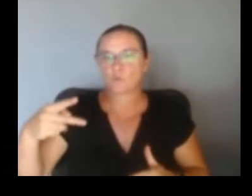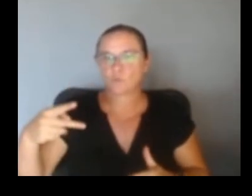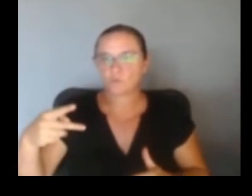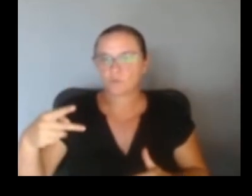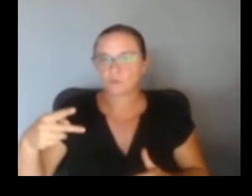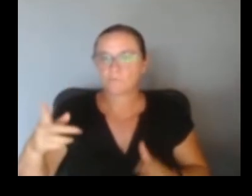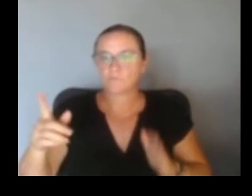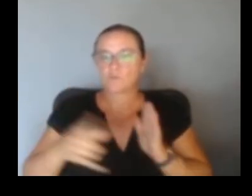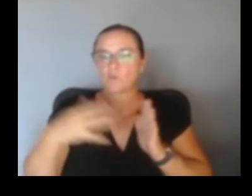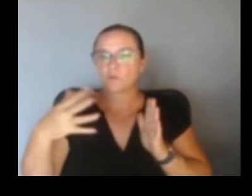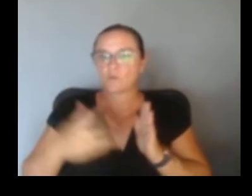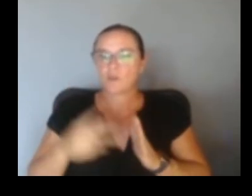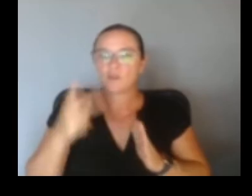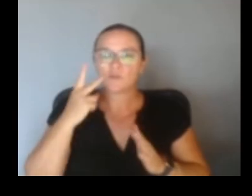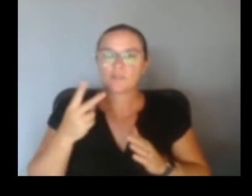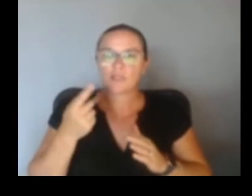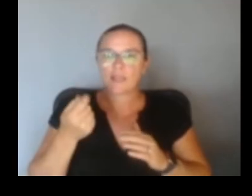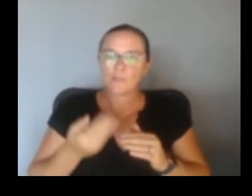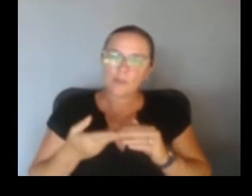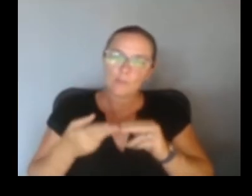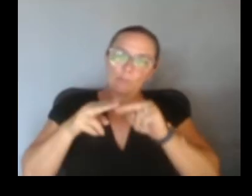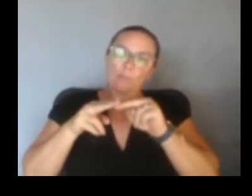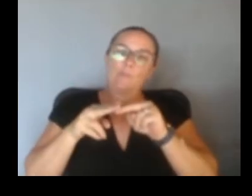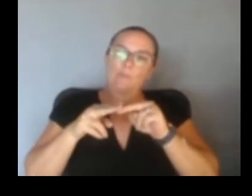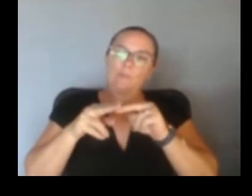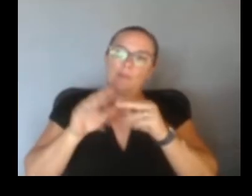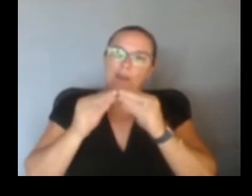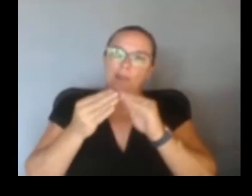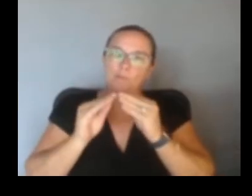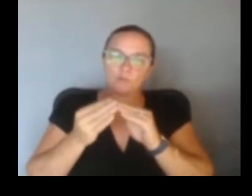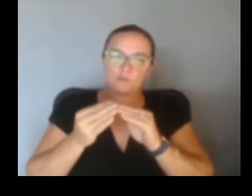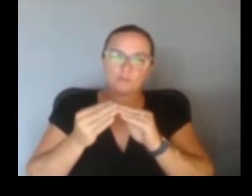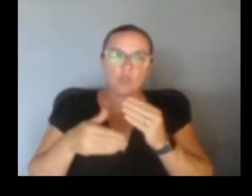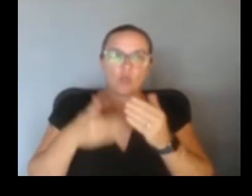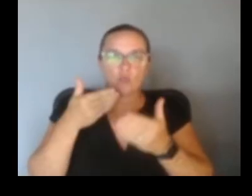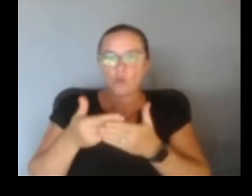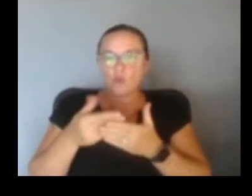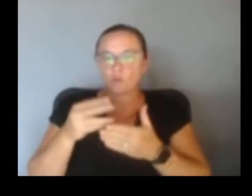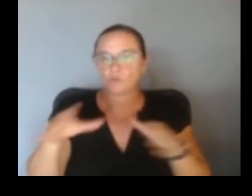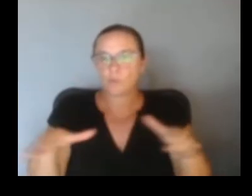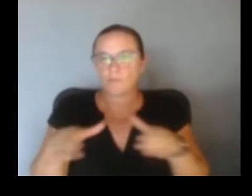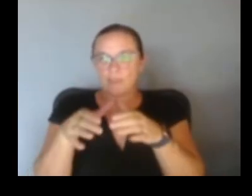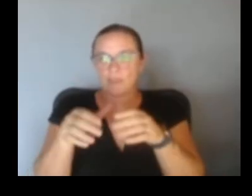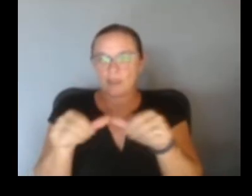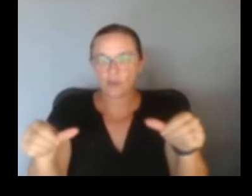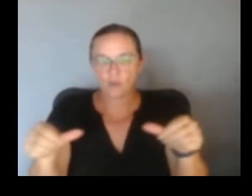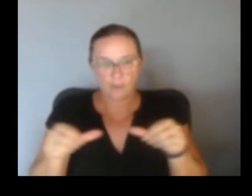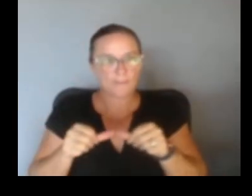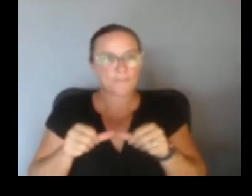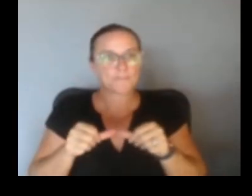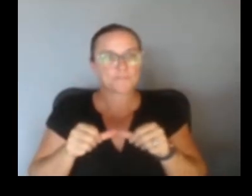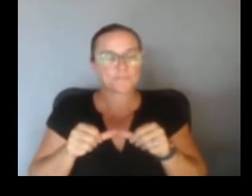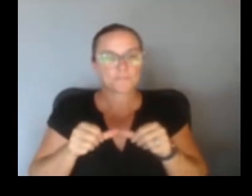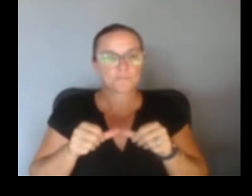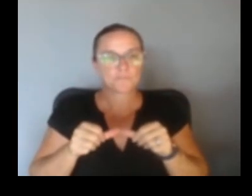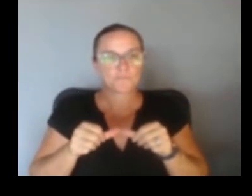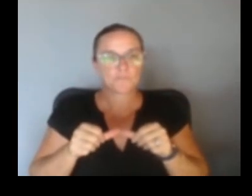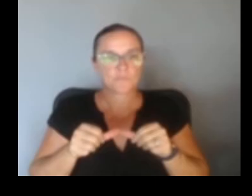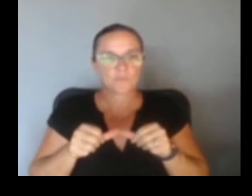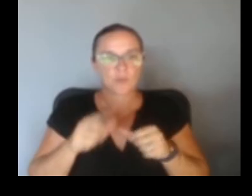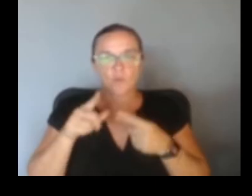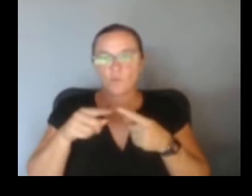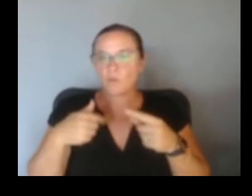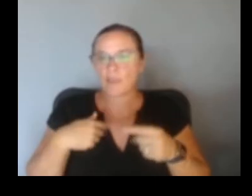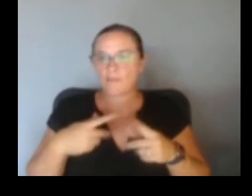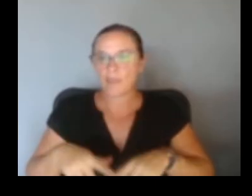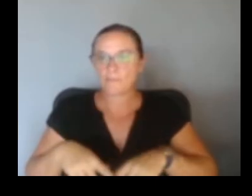you see slightly higher values in the near vent areas. Even with our pause between episodes, we